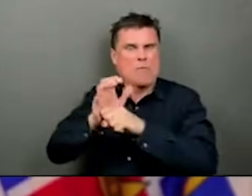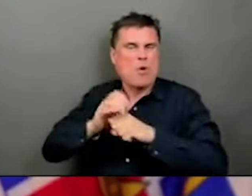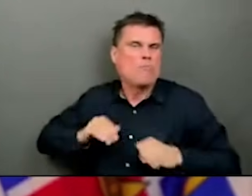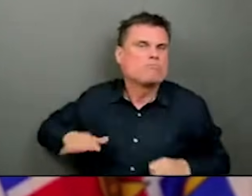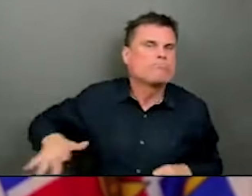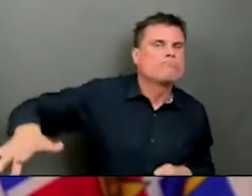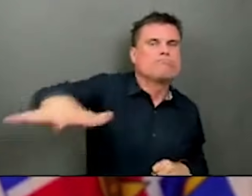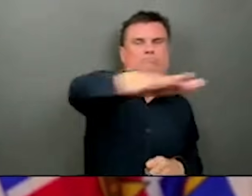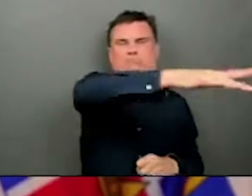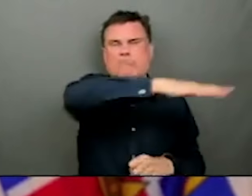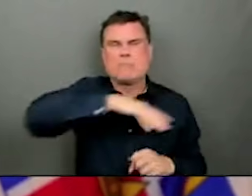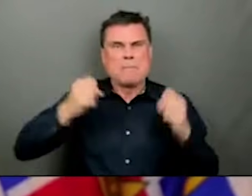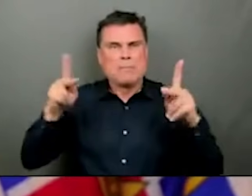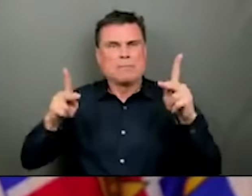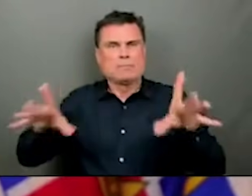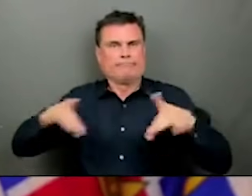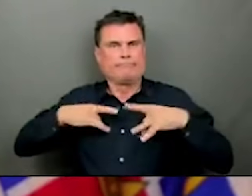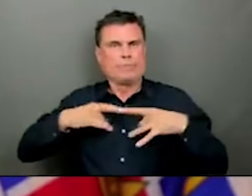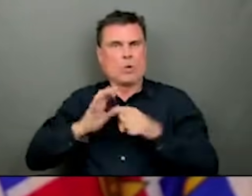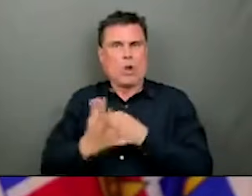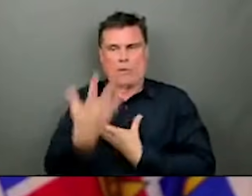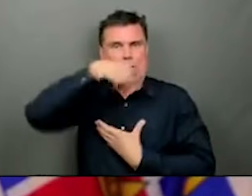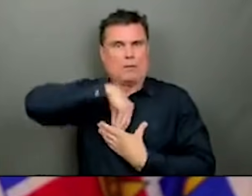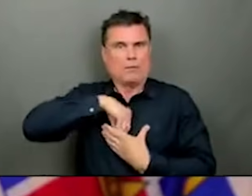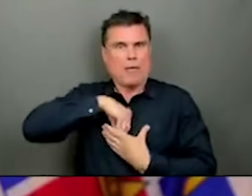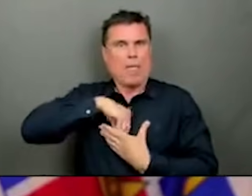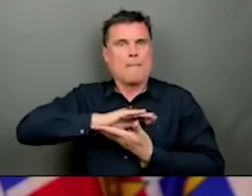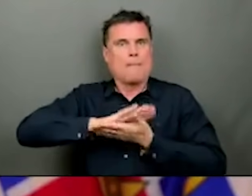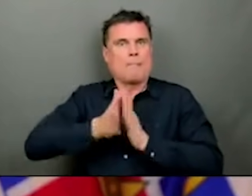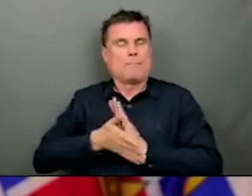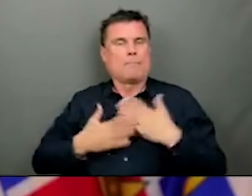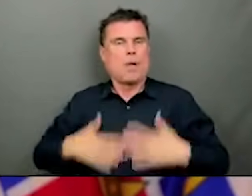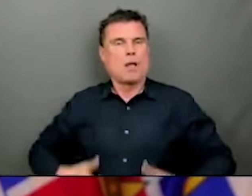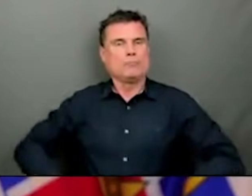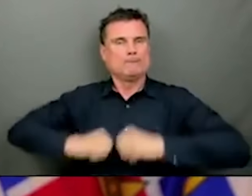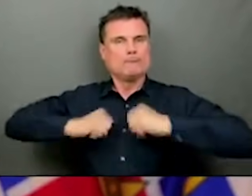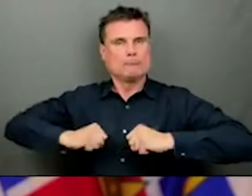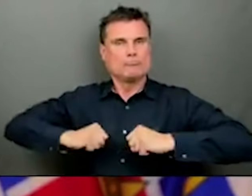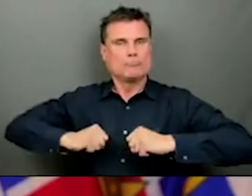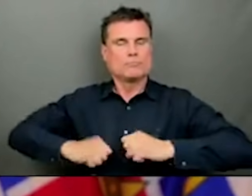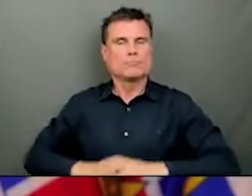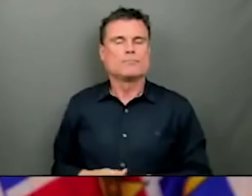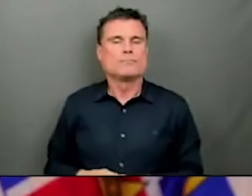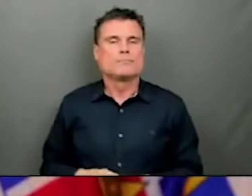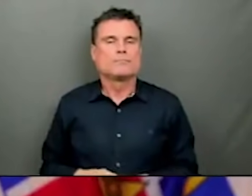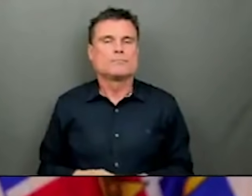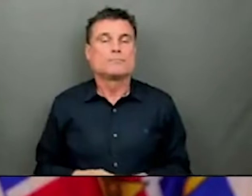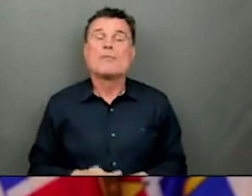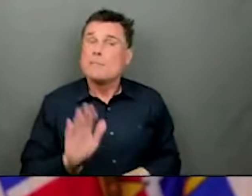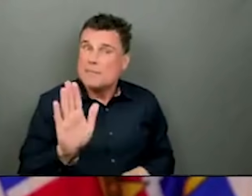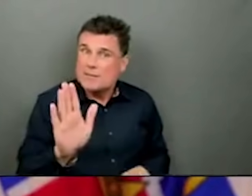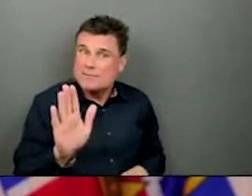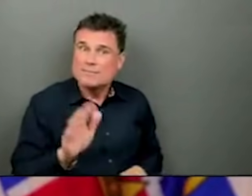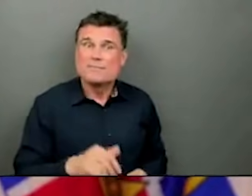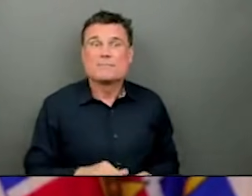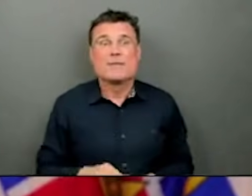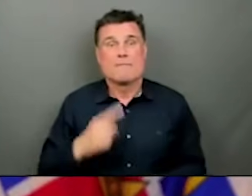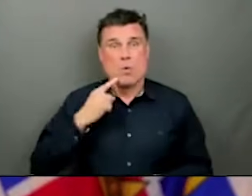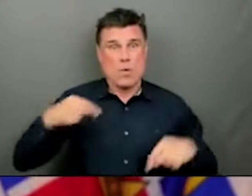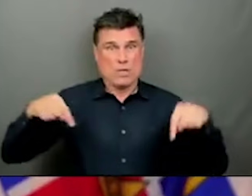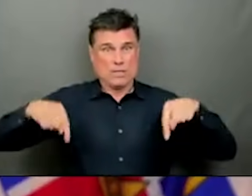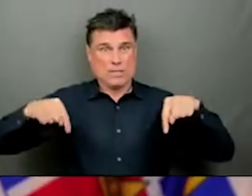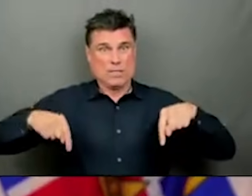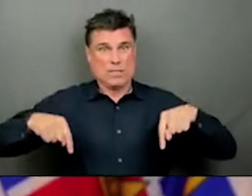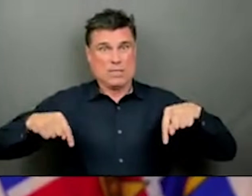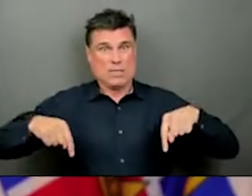as well across the country, to protect people during this period of time where we still have a lot of circulating virus and